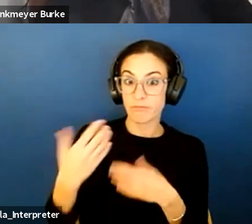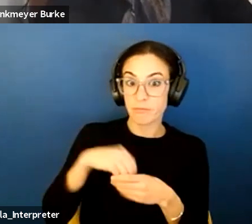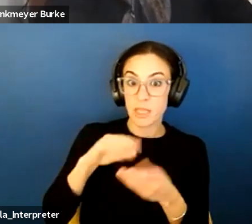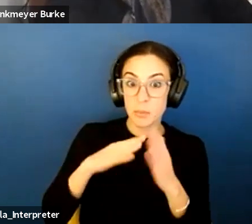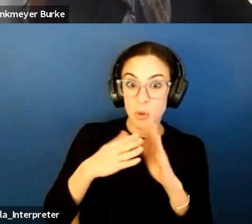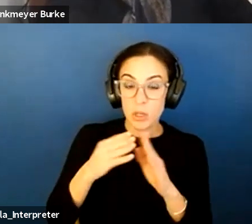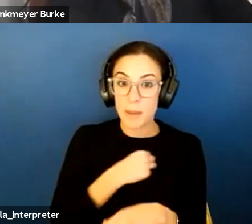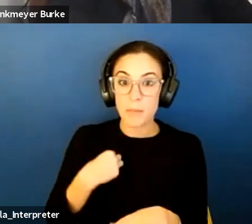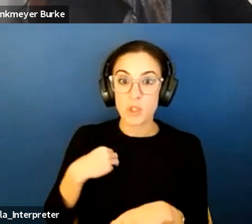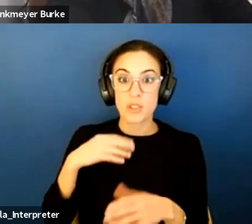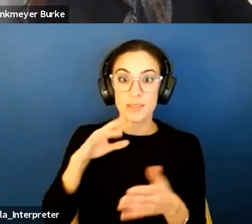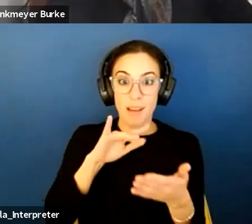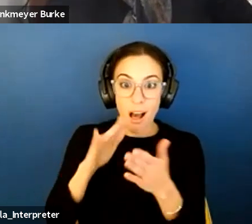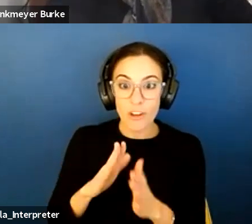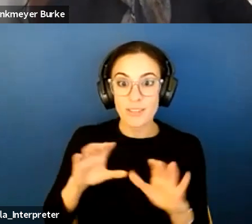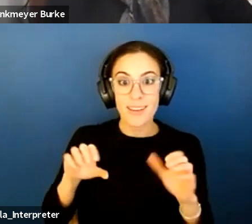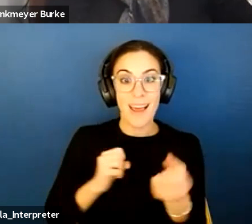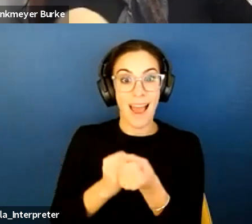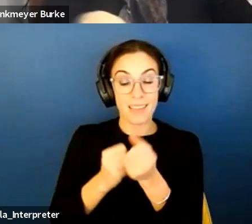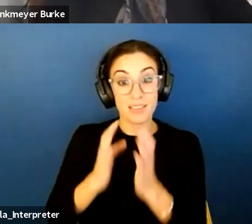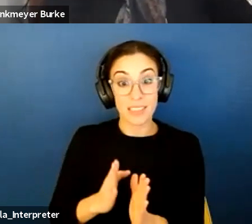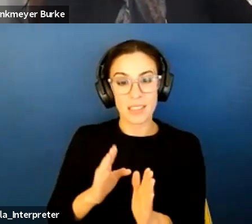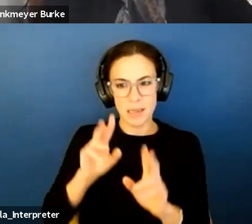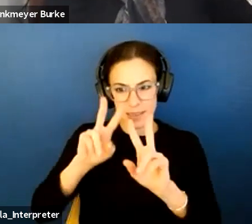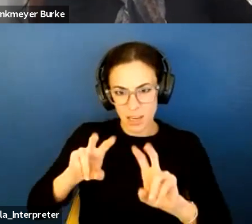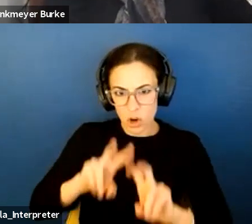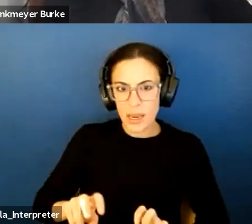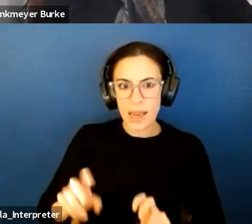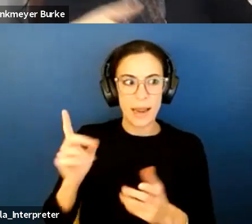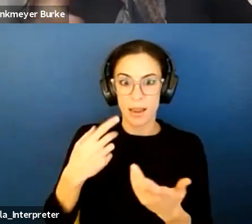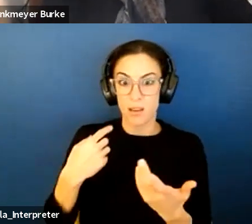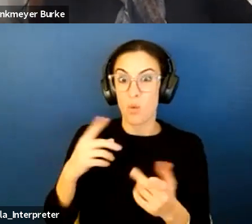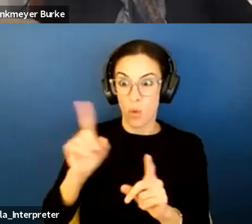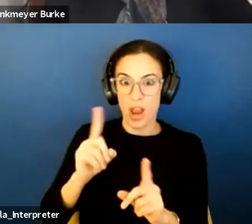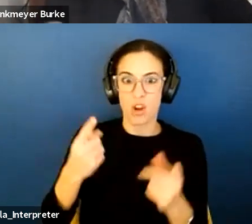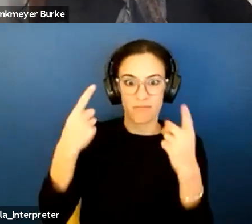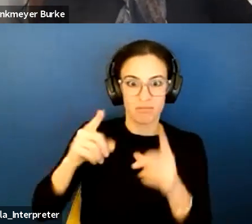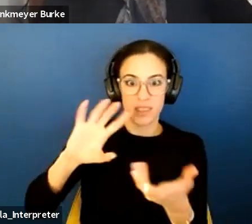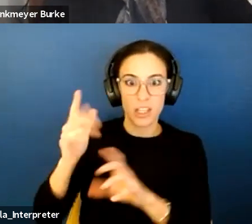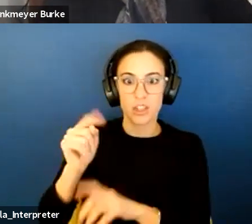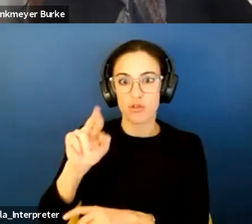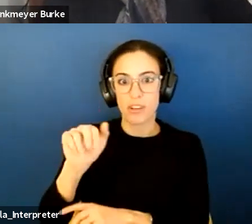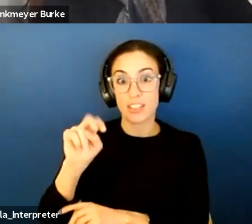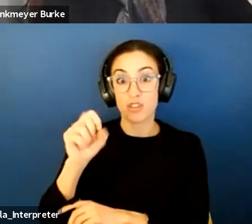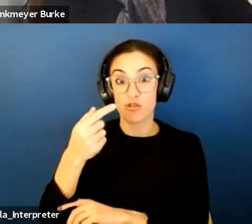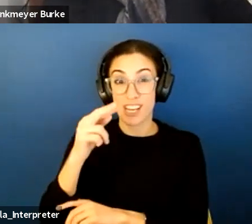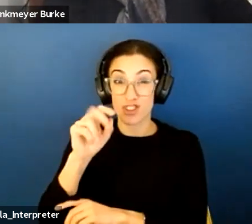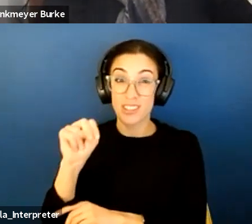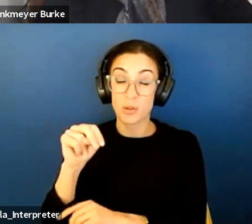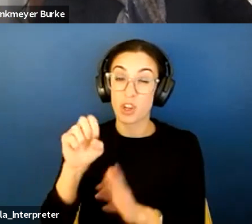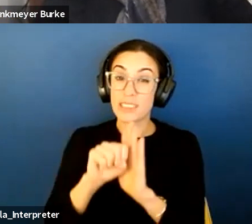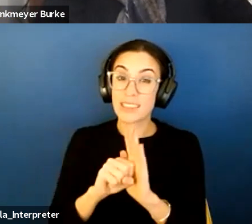around interrogating and marking the sites of transgression, which are the state hospitals, most of which are unmarked. And